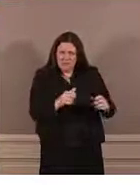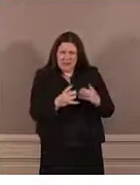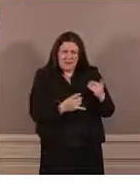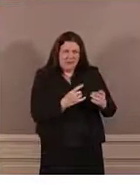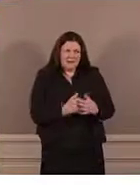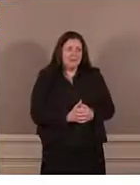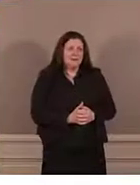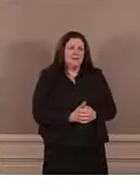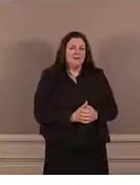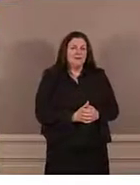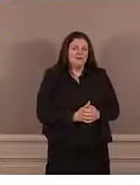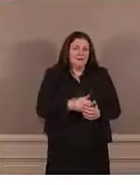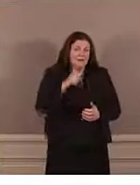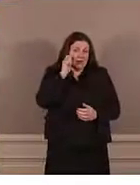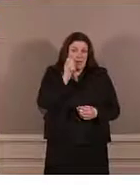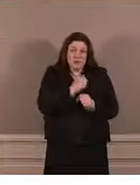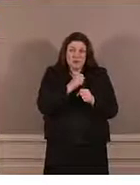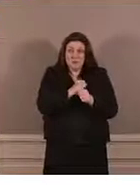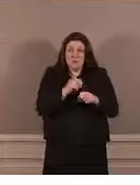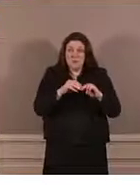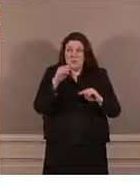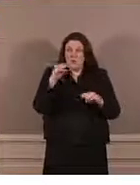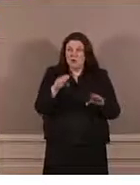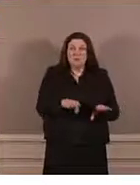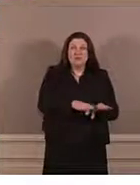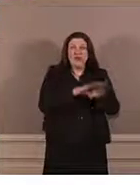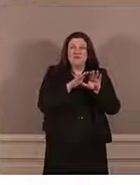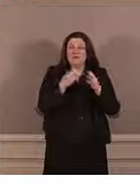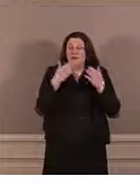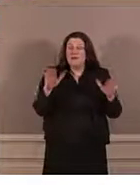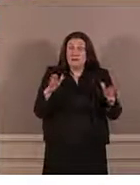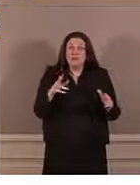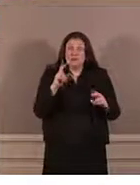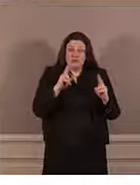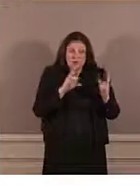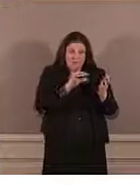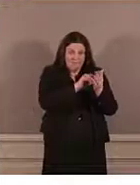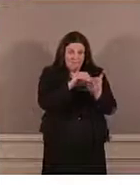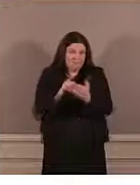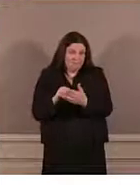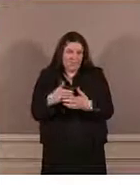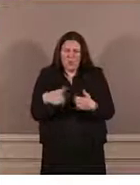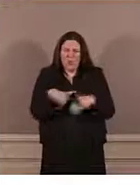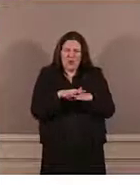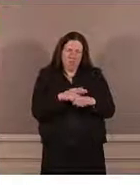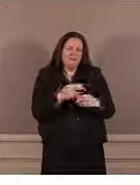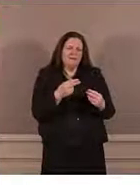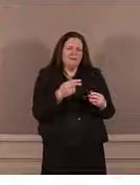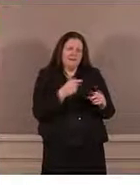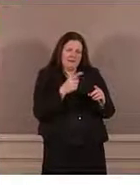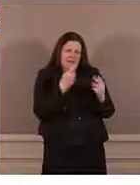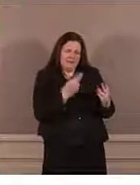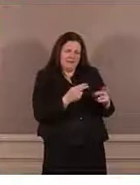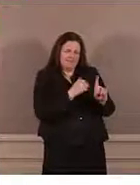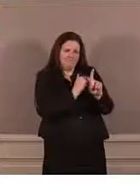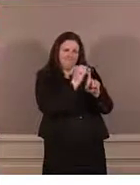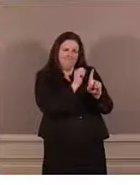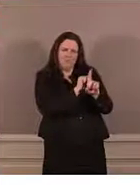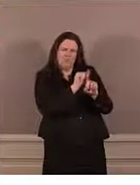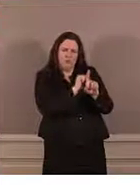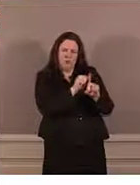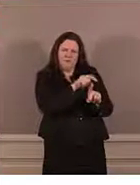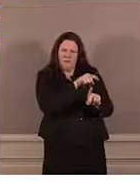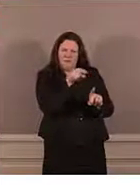about scaling it up or making it generalizable, but equally being able to identify where room for improvement was